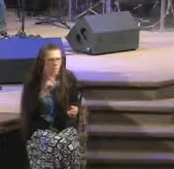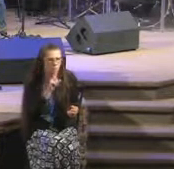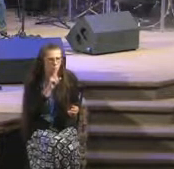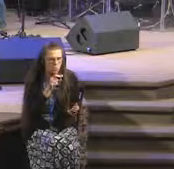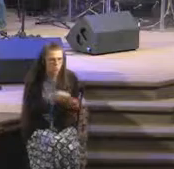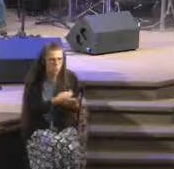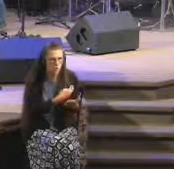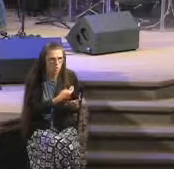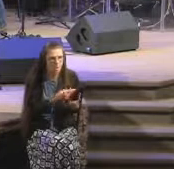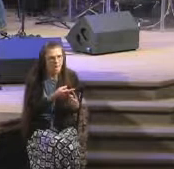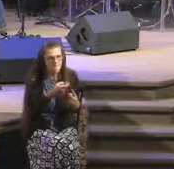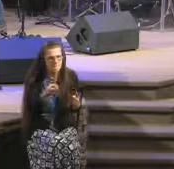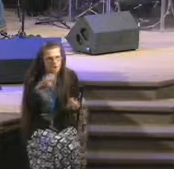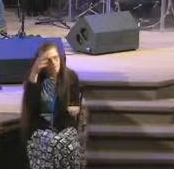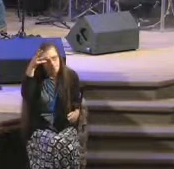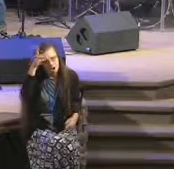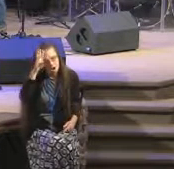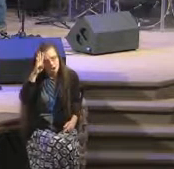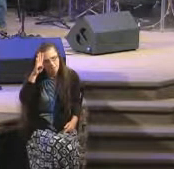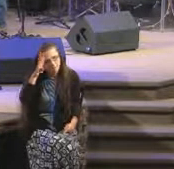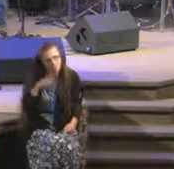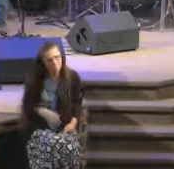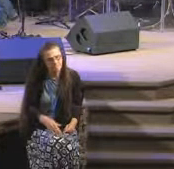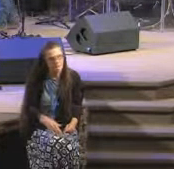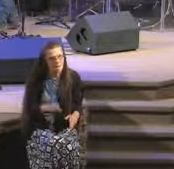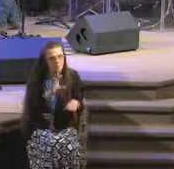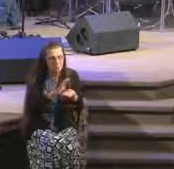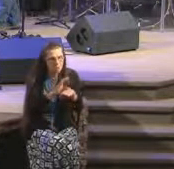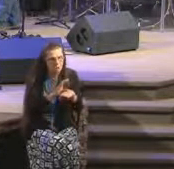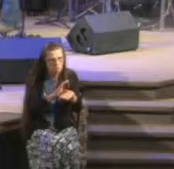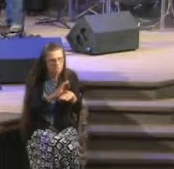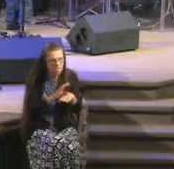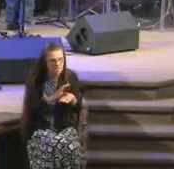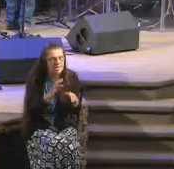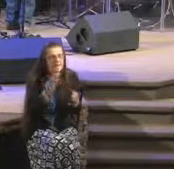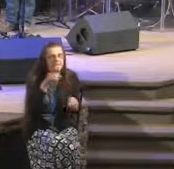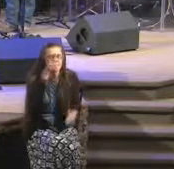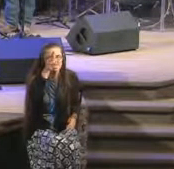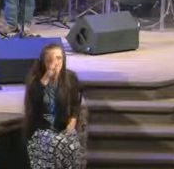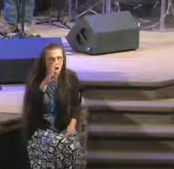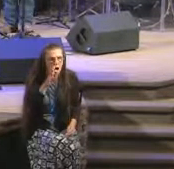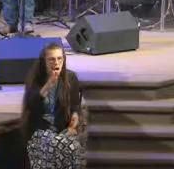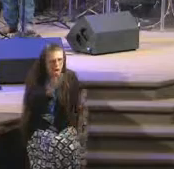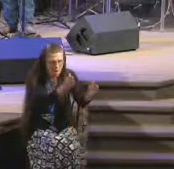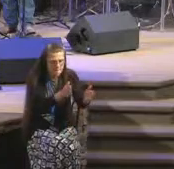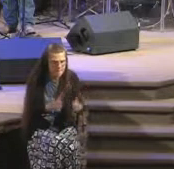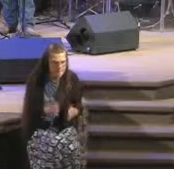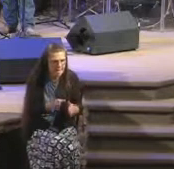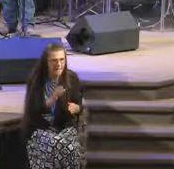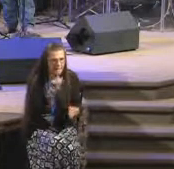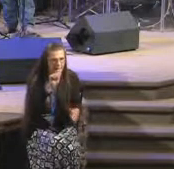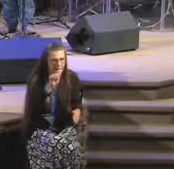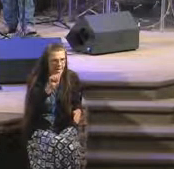God. The church is God's plan A to reach this